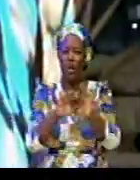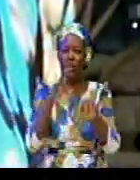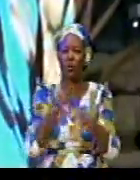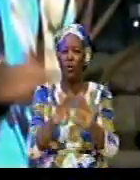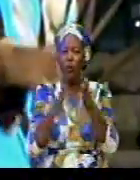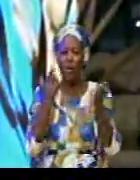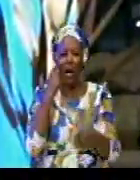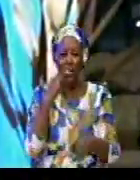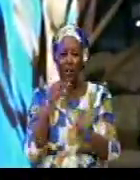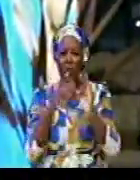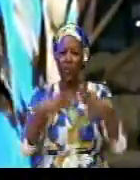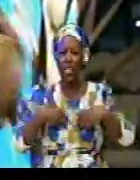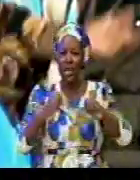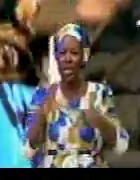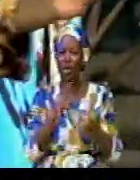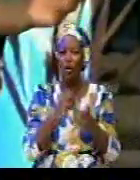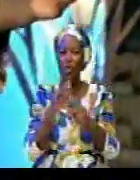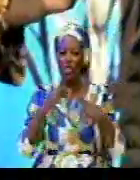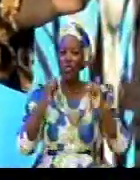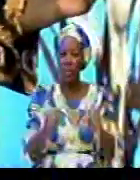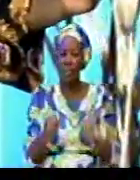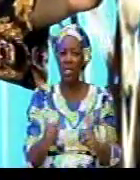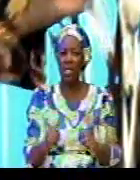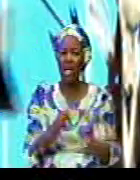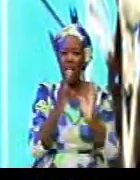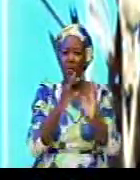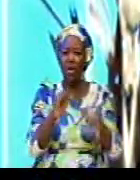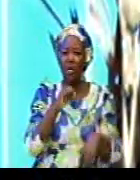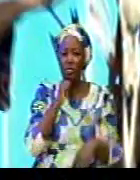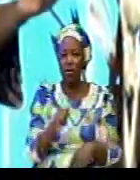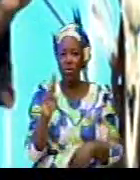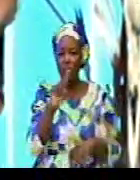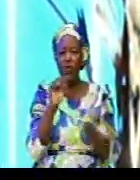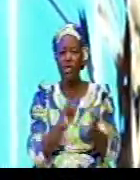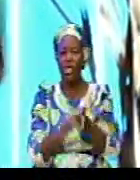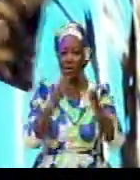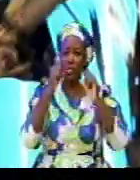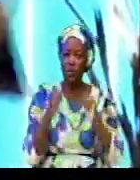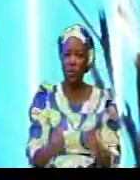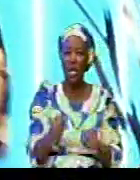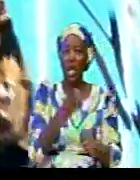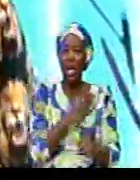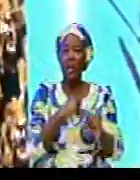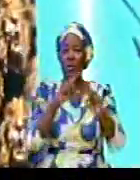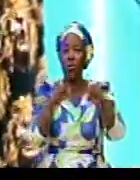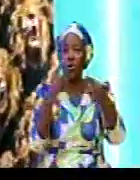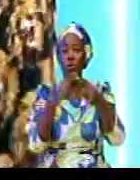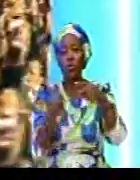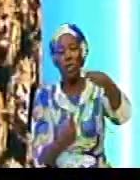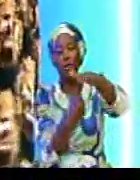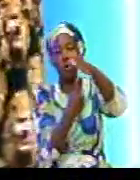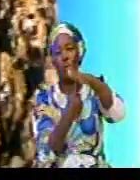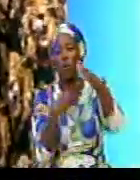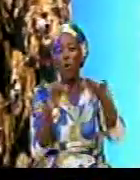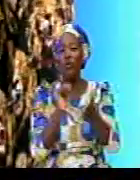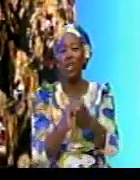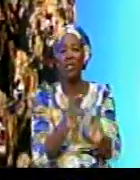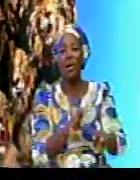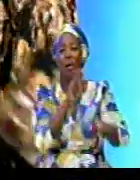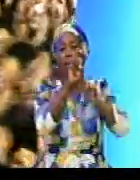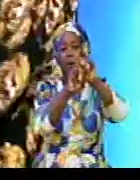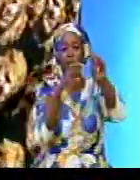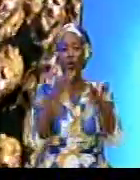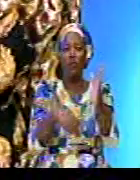have in your mind to write? What's the use of the open eye, of the healing, of the strength, if you cannot use